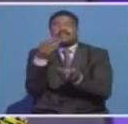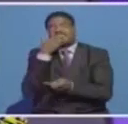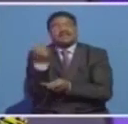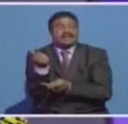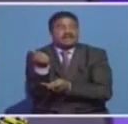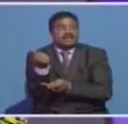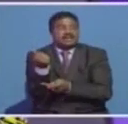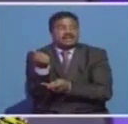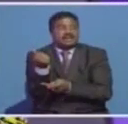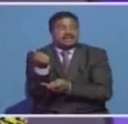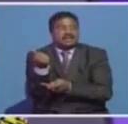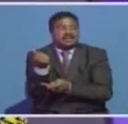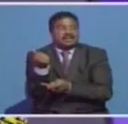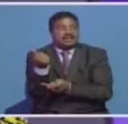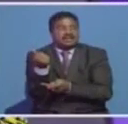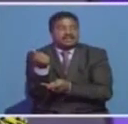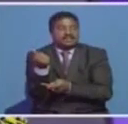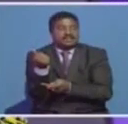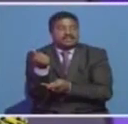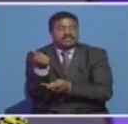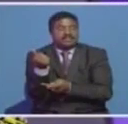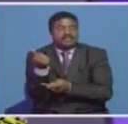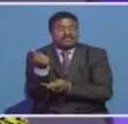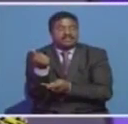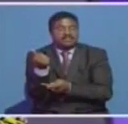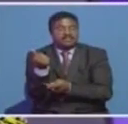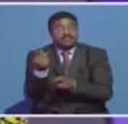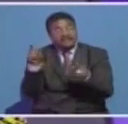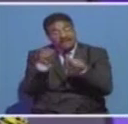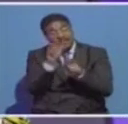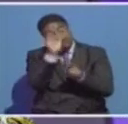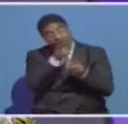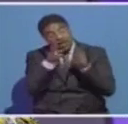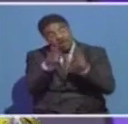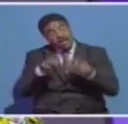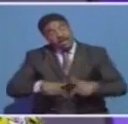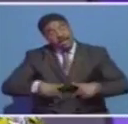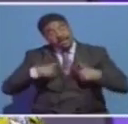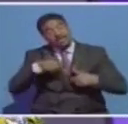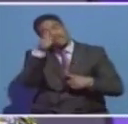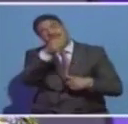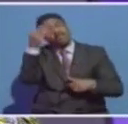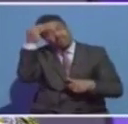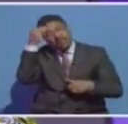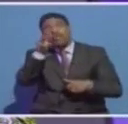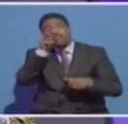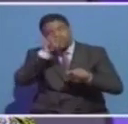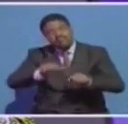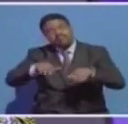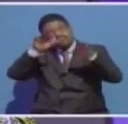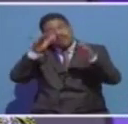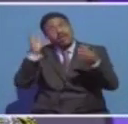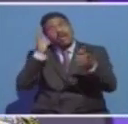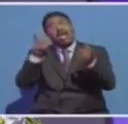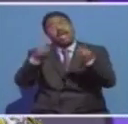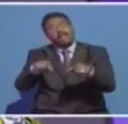a floodplain, you know. But even the way they live, they know that the floods will come, so their houses are temporary in